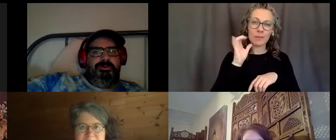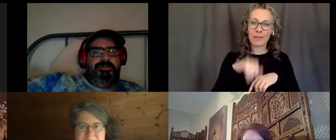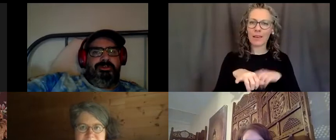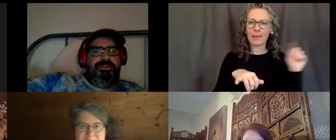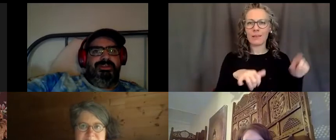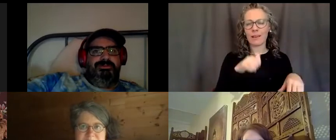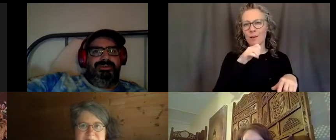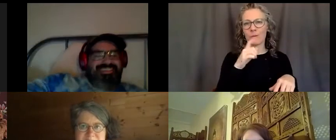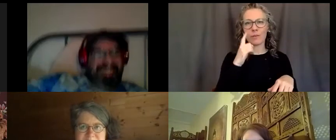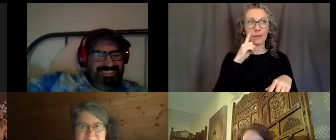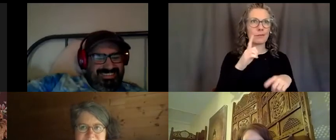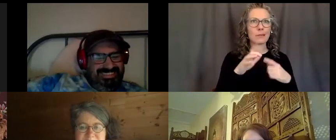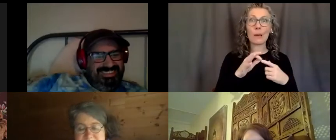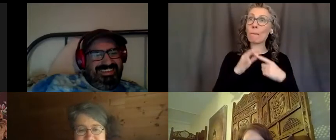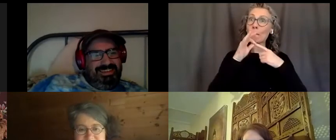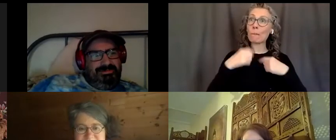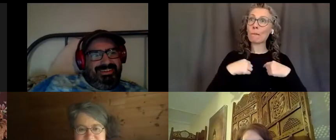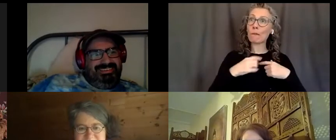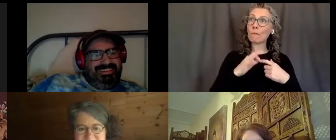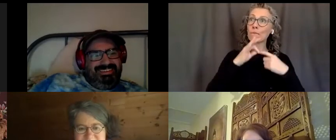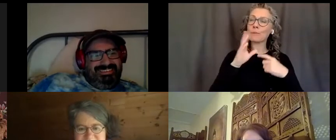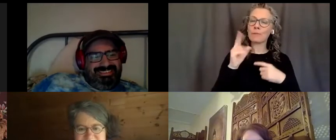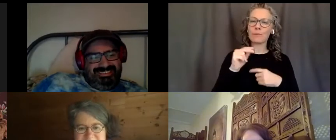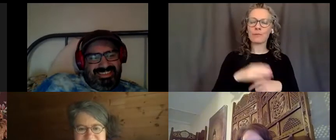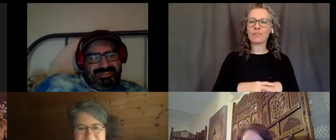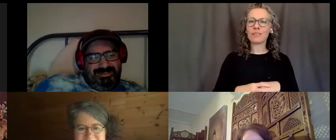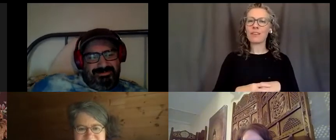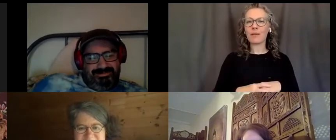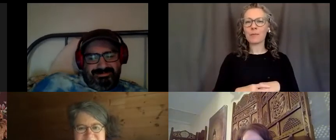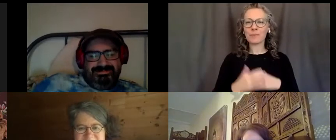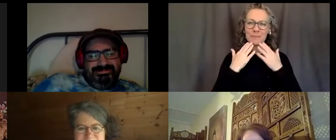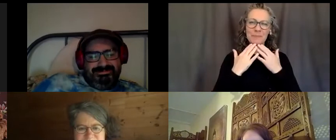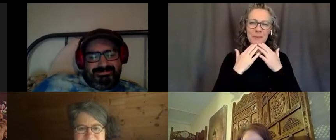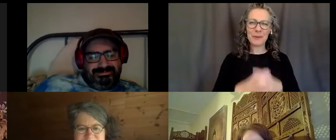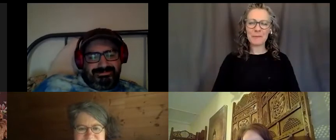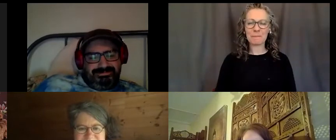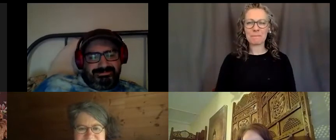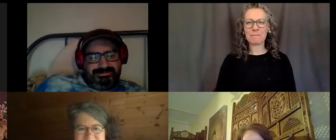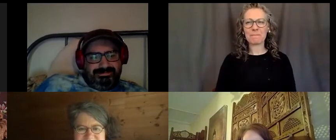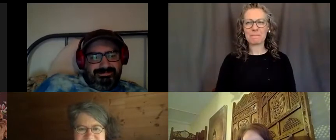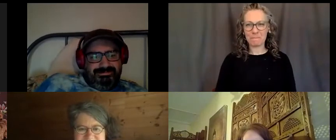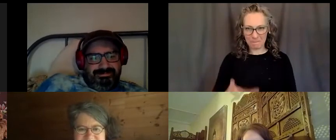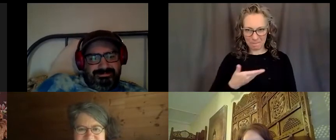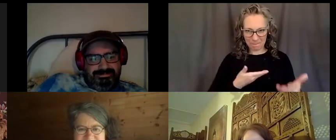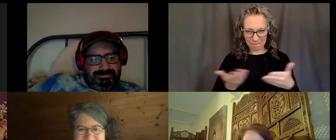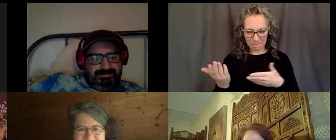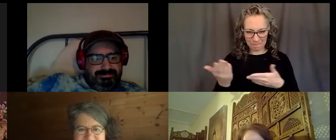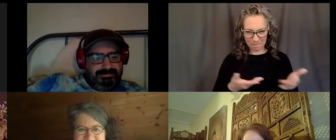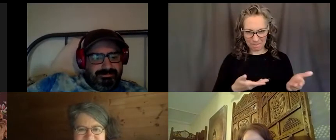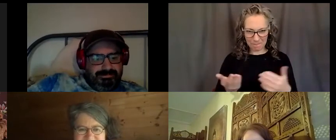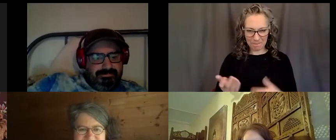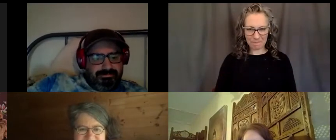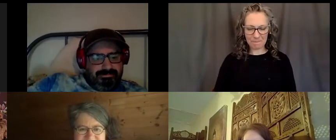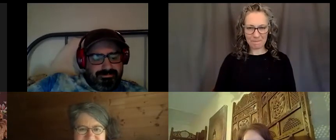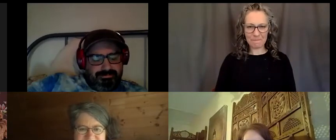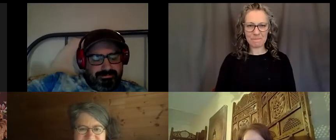it's particularly unique, but yeah, Yeah, thank you. you're welcome. Mm. All